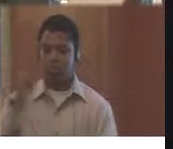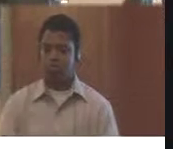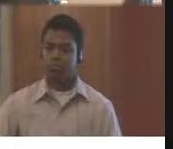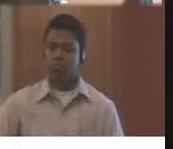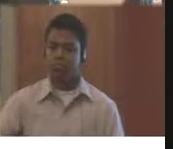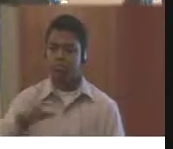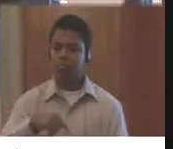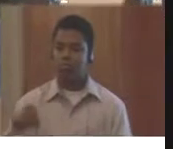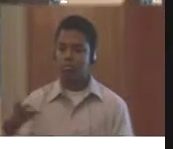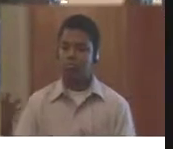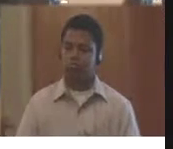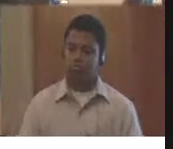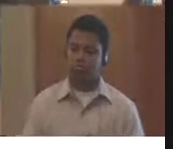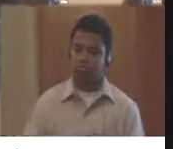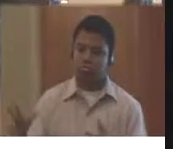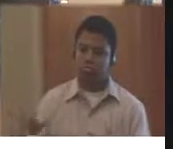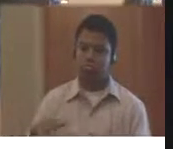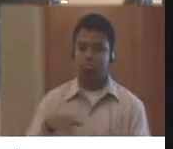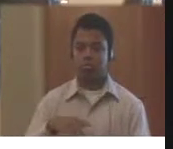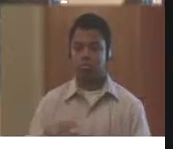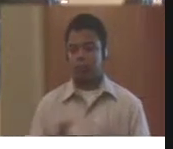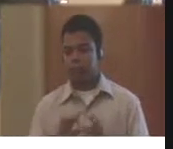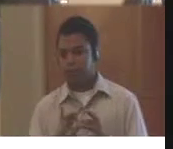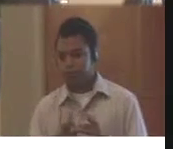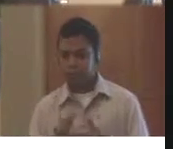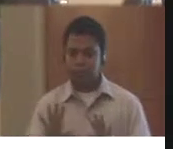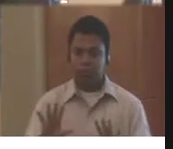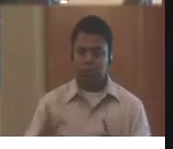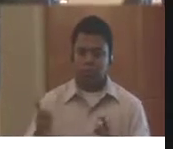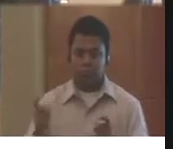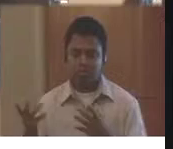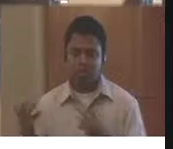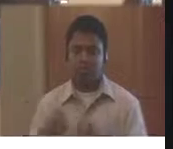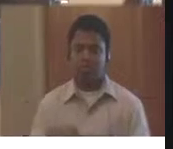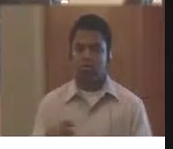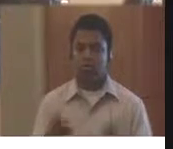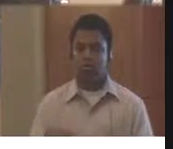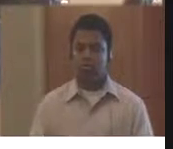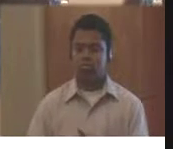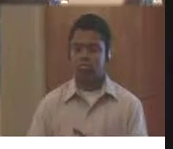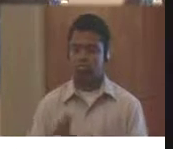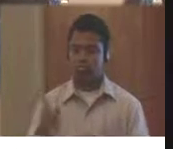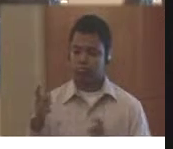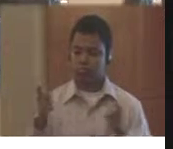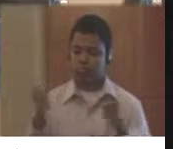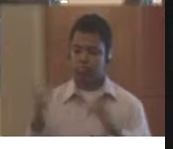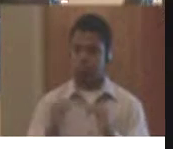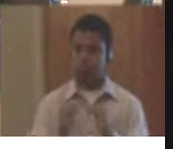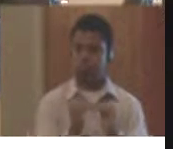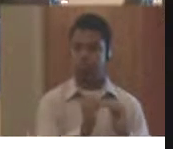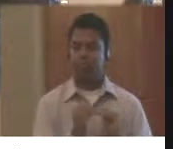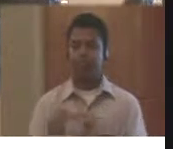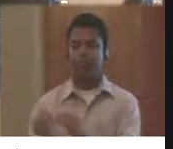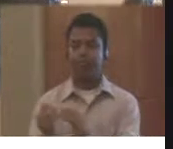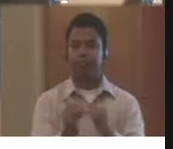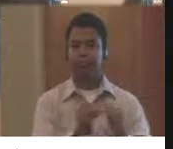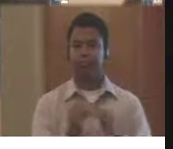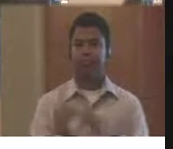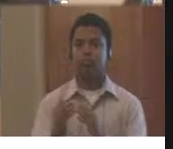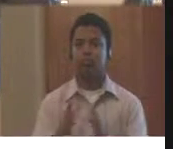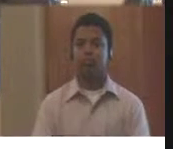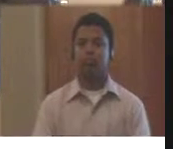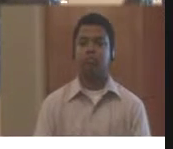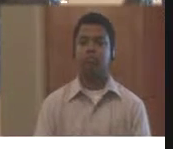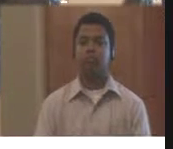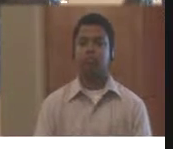local governments as agents for constructing resilience and as promoters of a sustainable development with equity. And we believe that this is